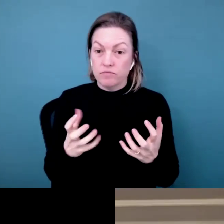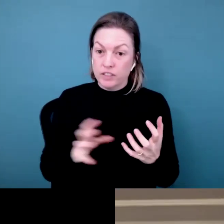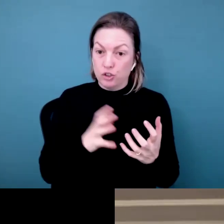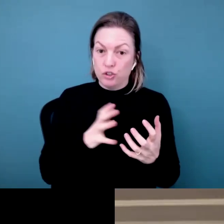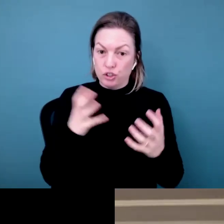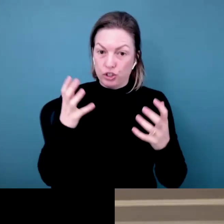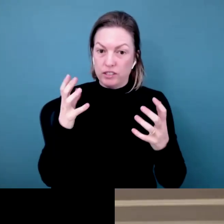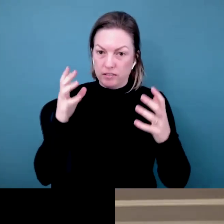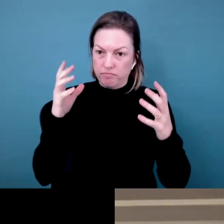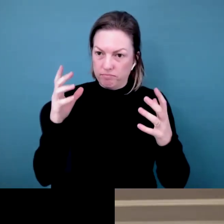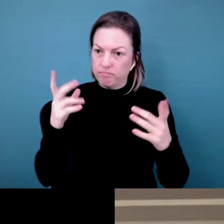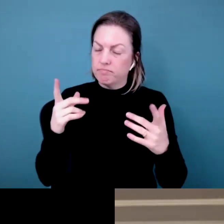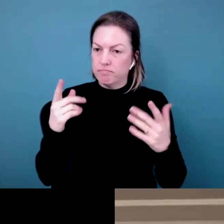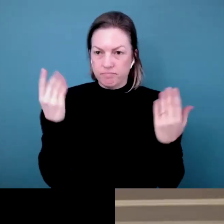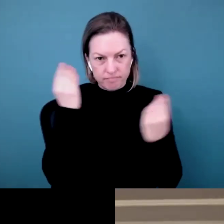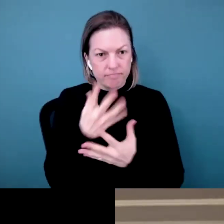to order.